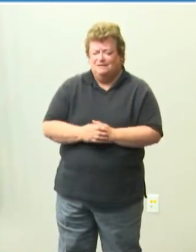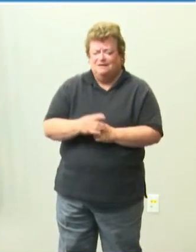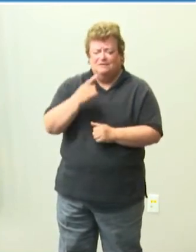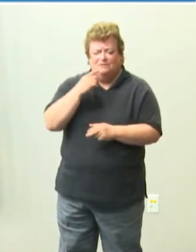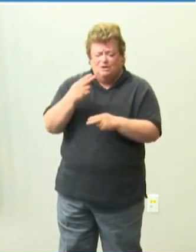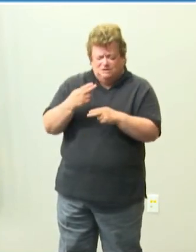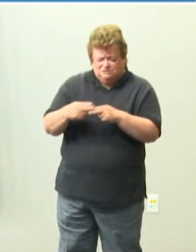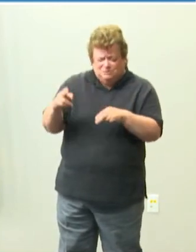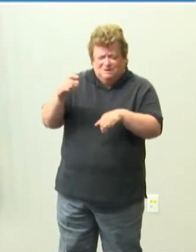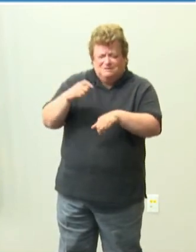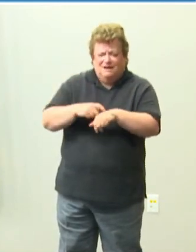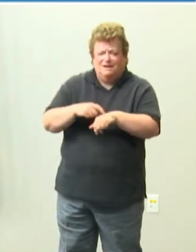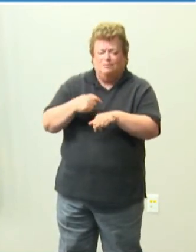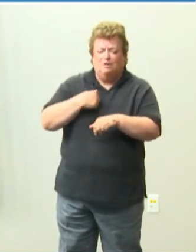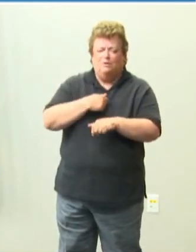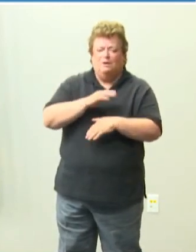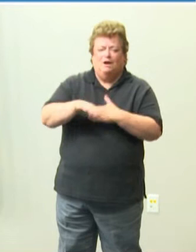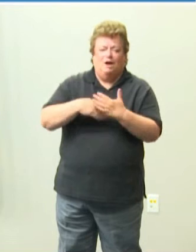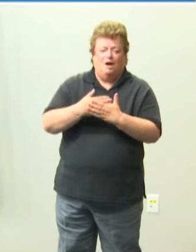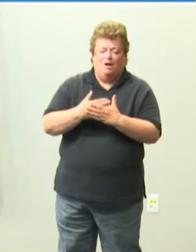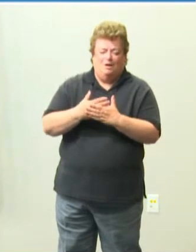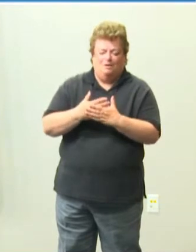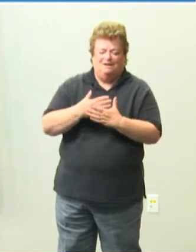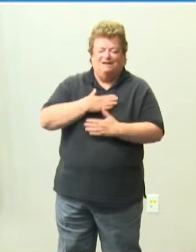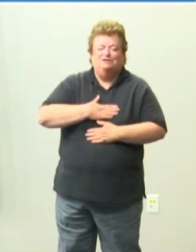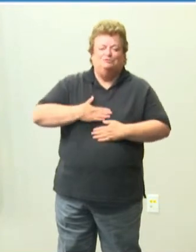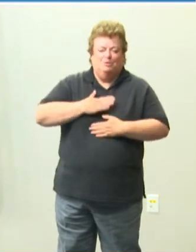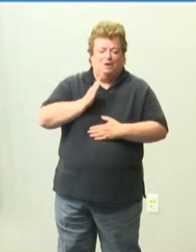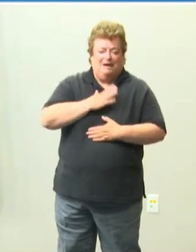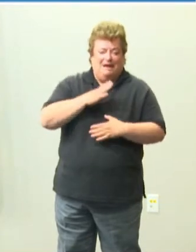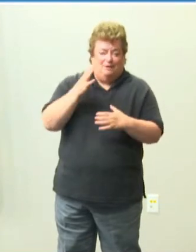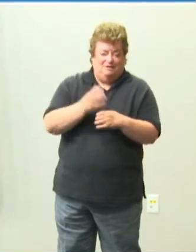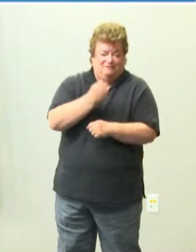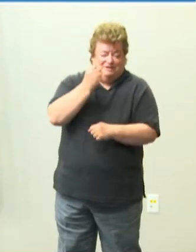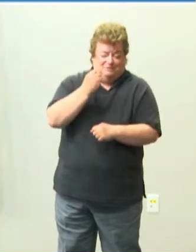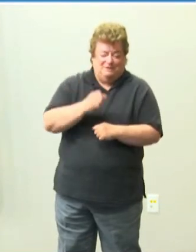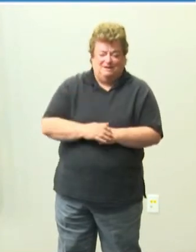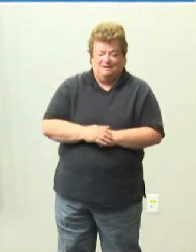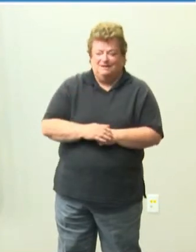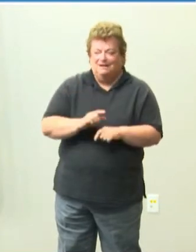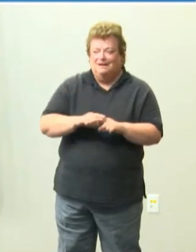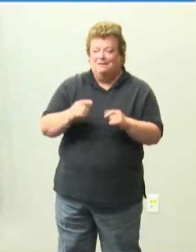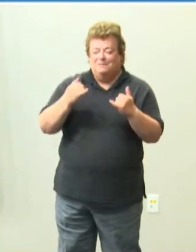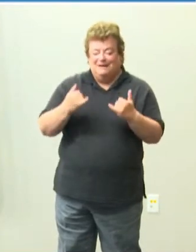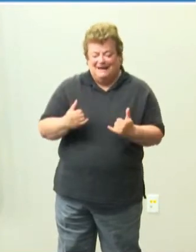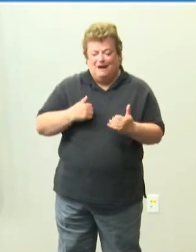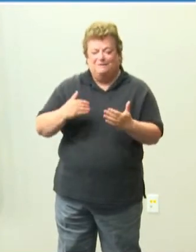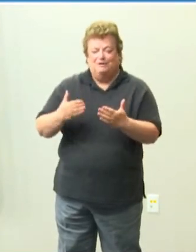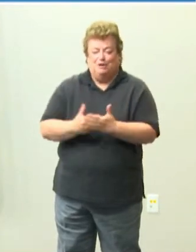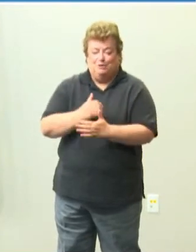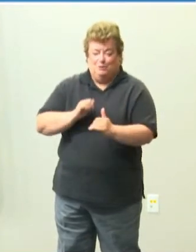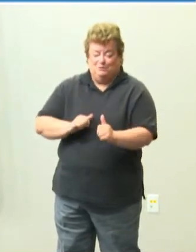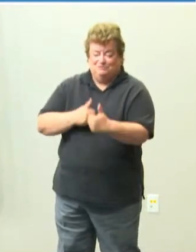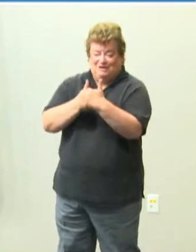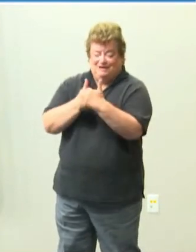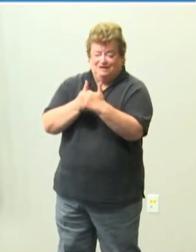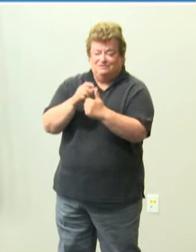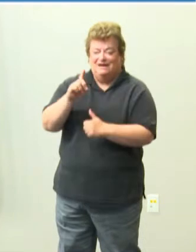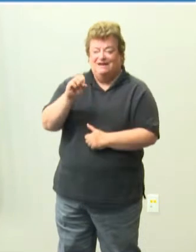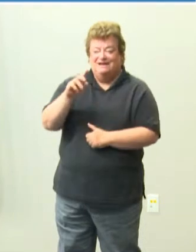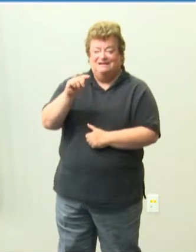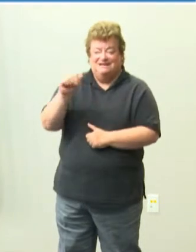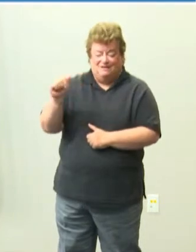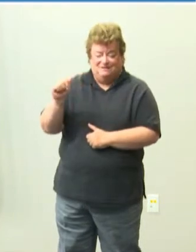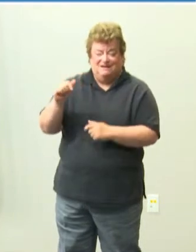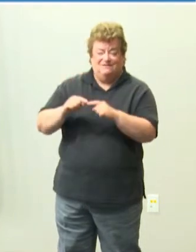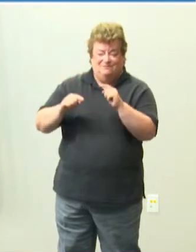moment, we enjoyed a victory lap. Now, a new opponent known as the Delta variant of COVID-19 has entered the